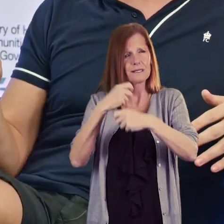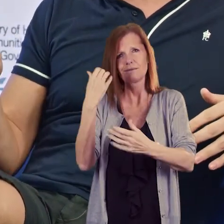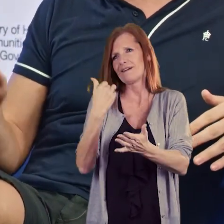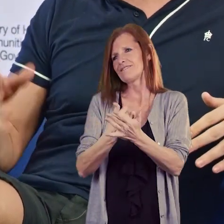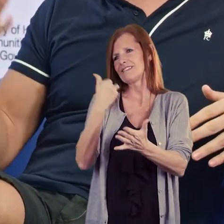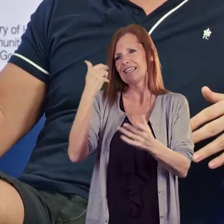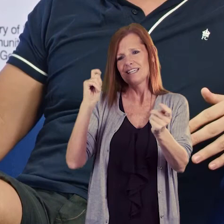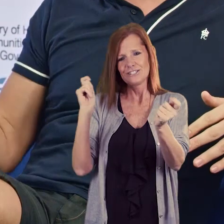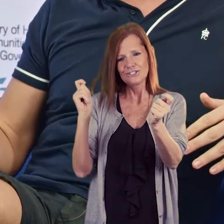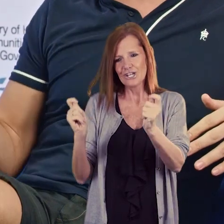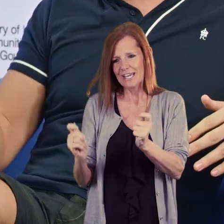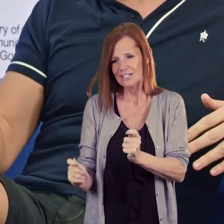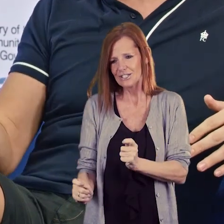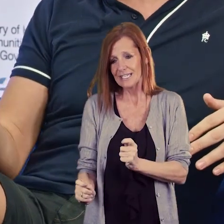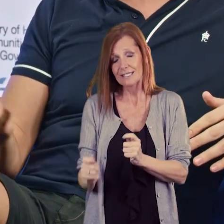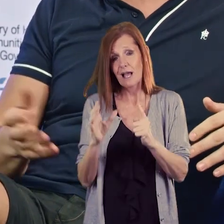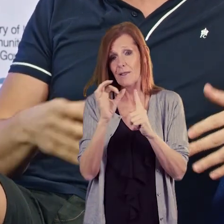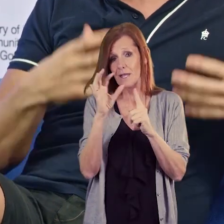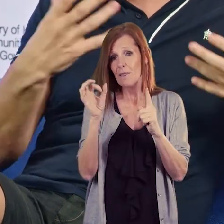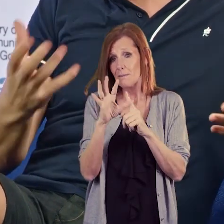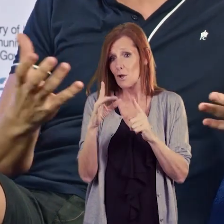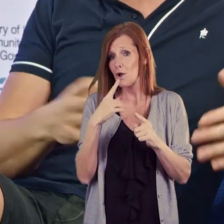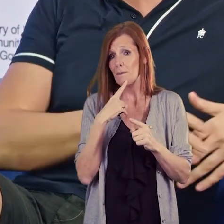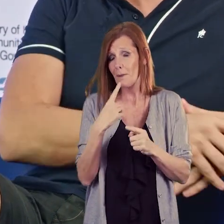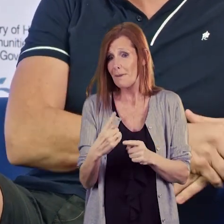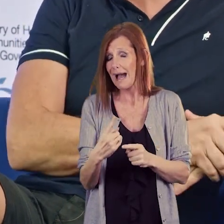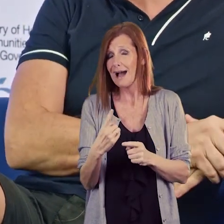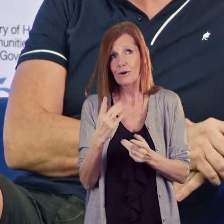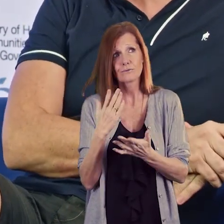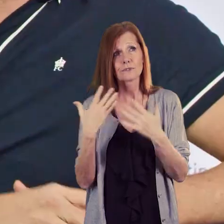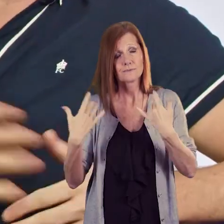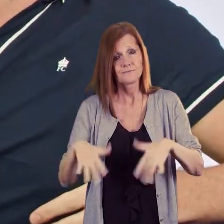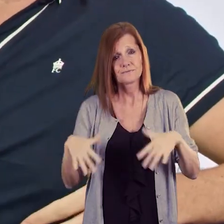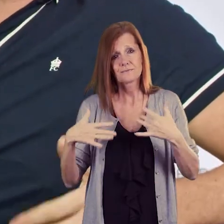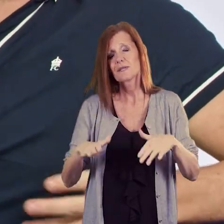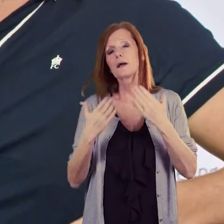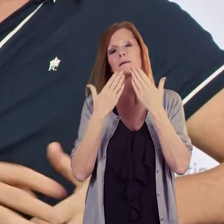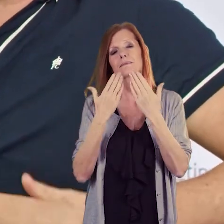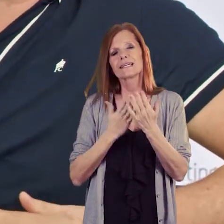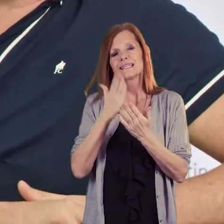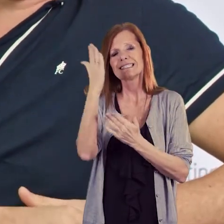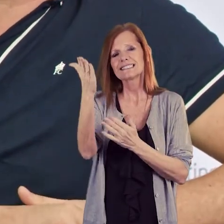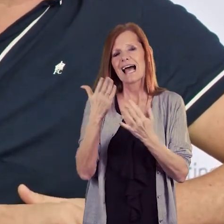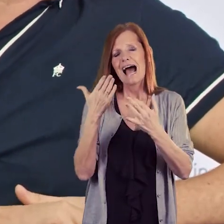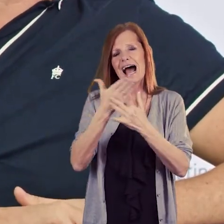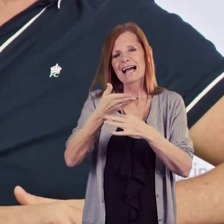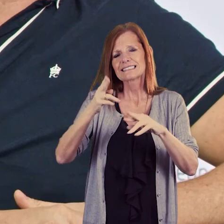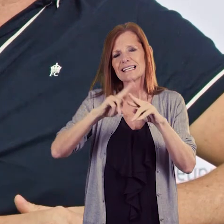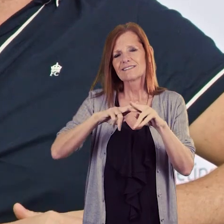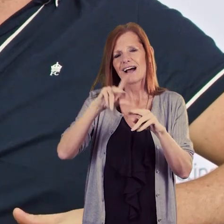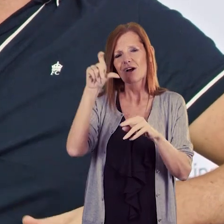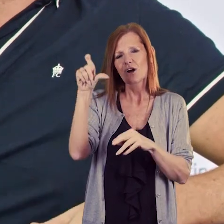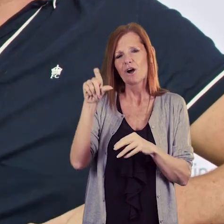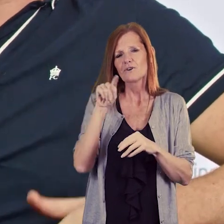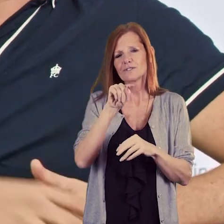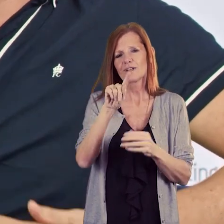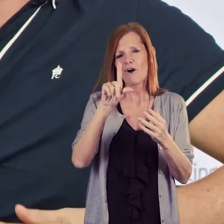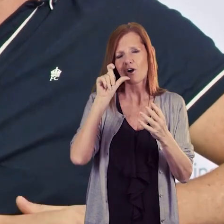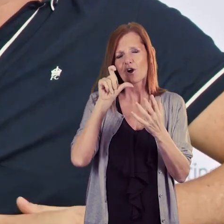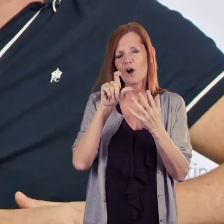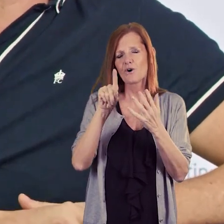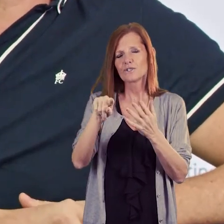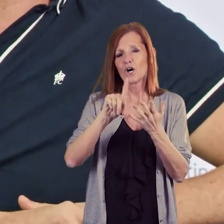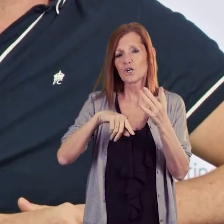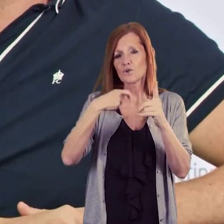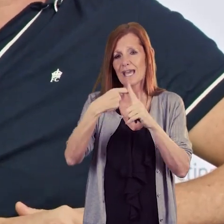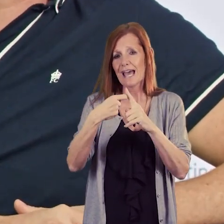fantastic changes, and like he said, the Purple Pound is absolutely amazing. Please go to accessfilecoast.co.uk